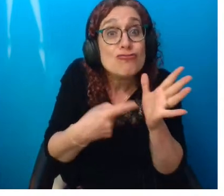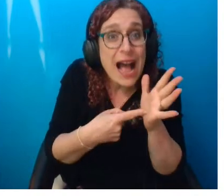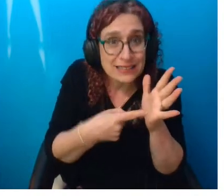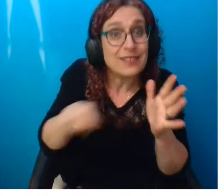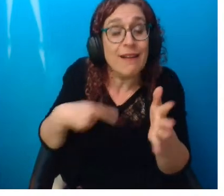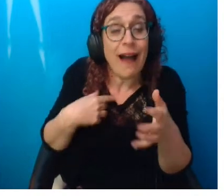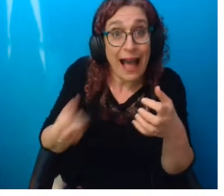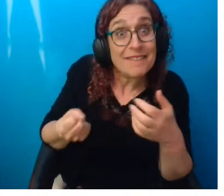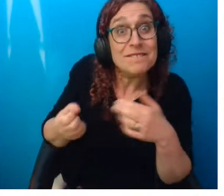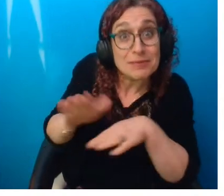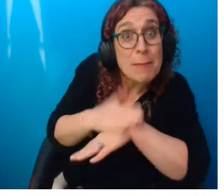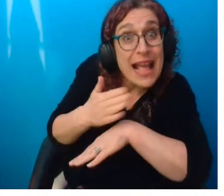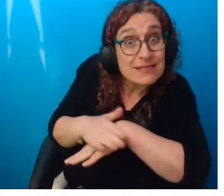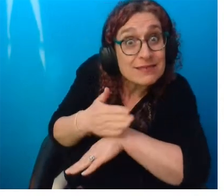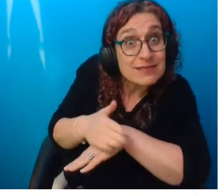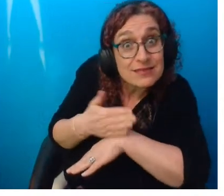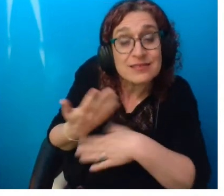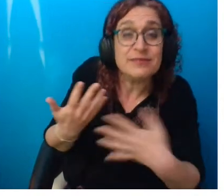home.